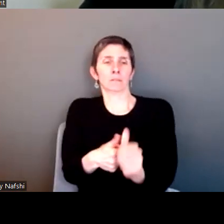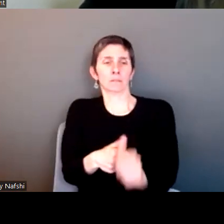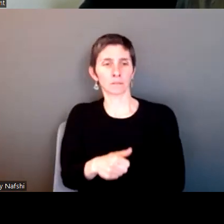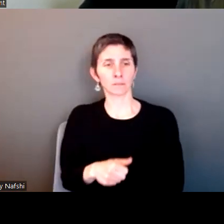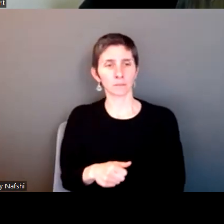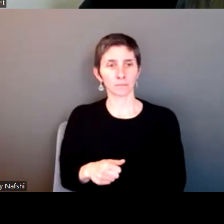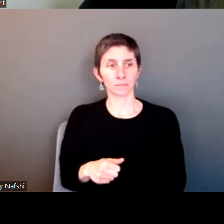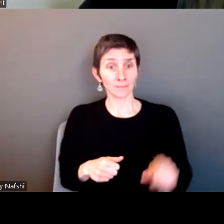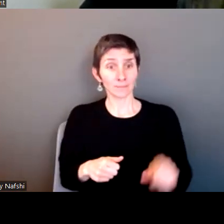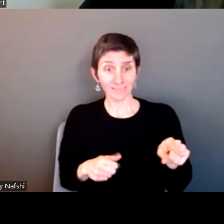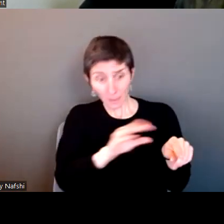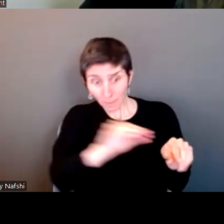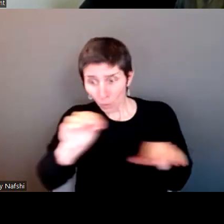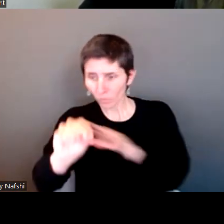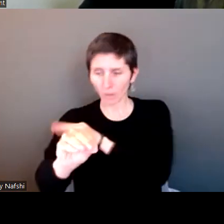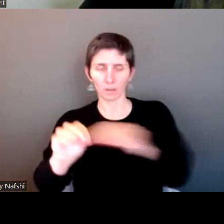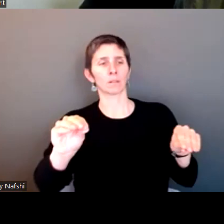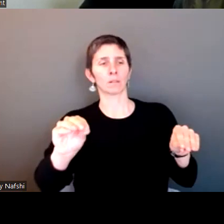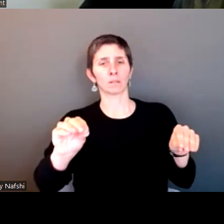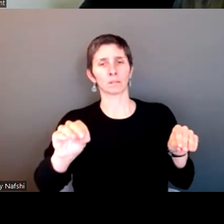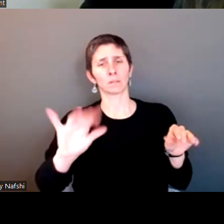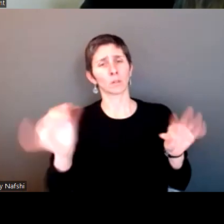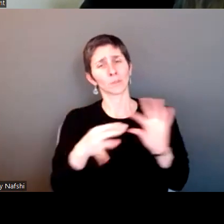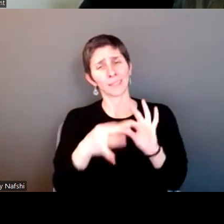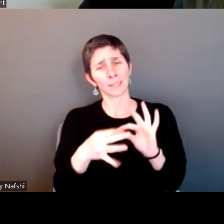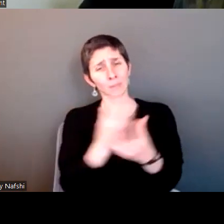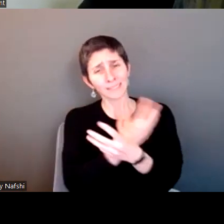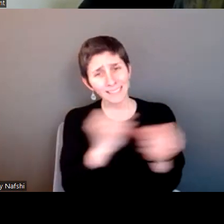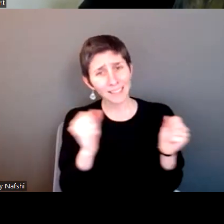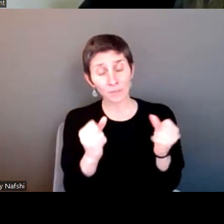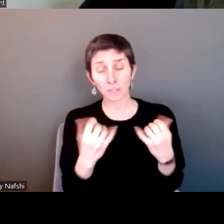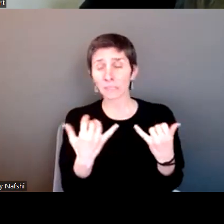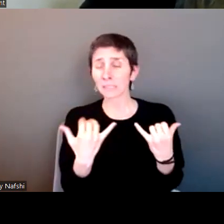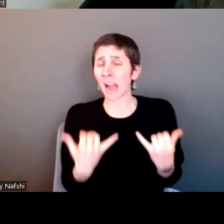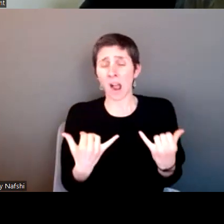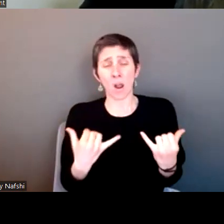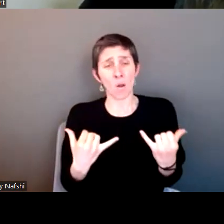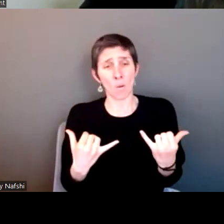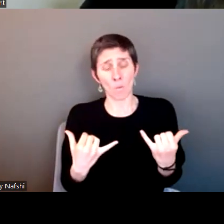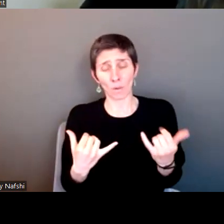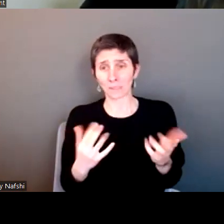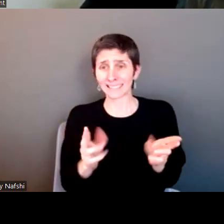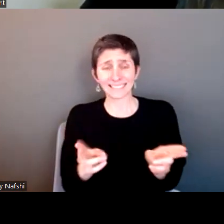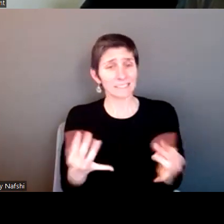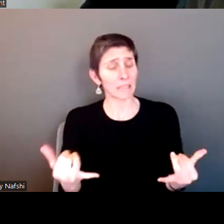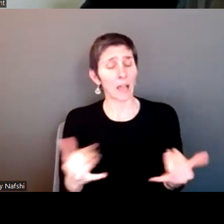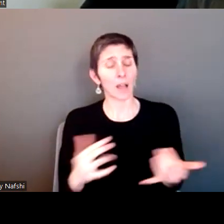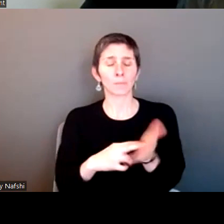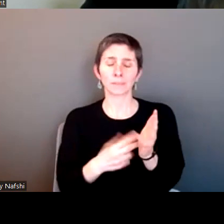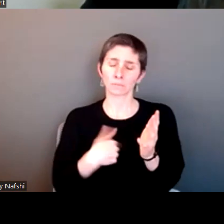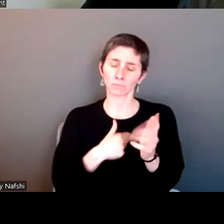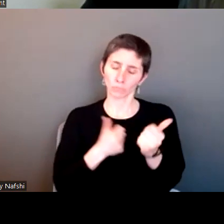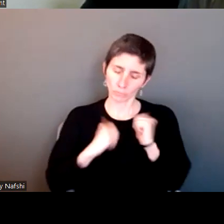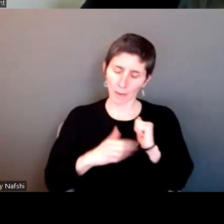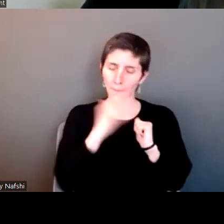to come in. It's around safety and the emergency of it. And so we really do try and keep to that time limit. And it is